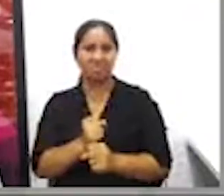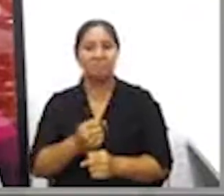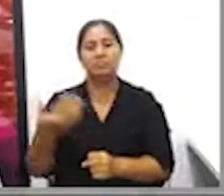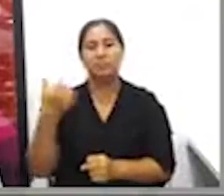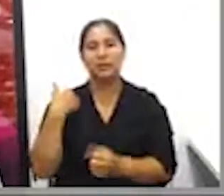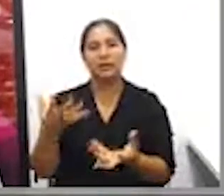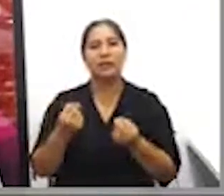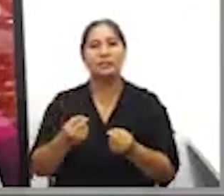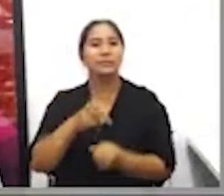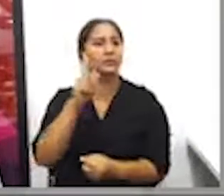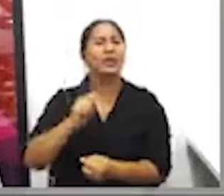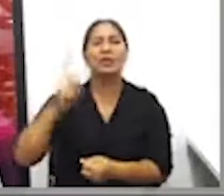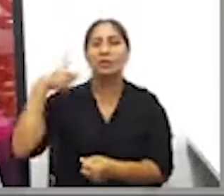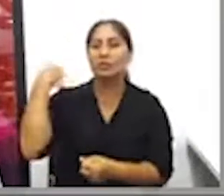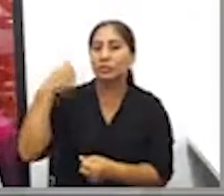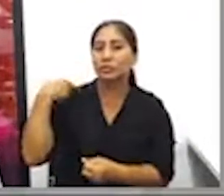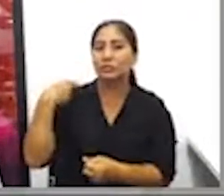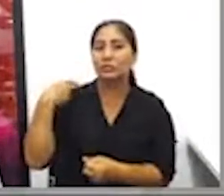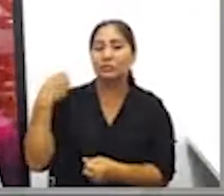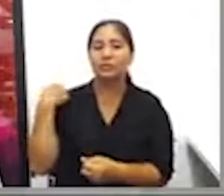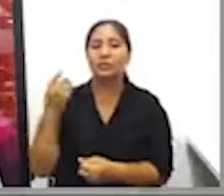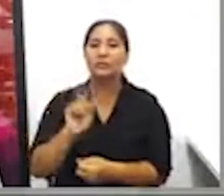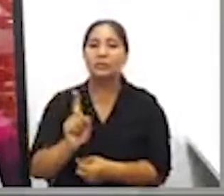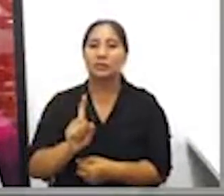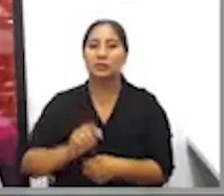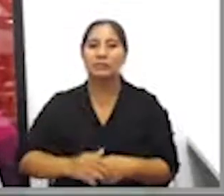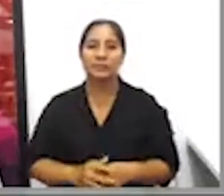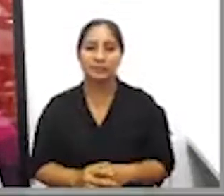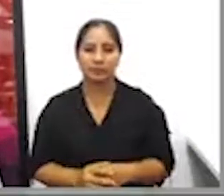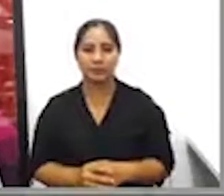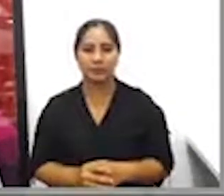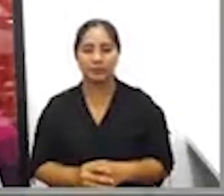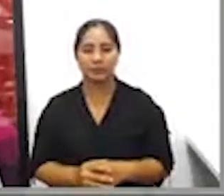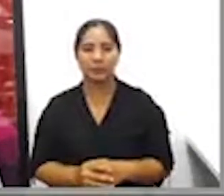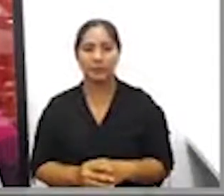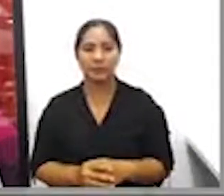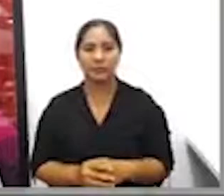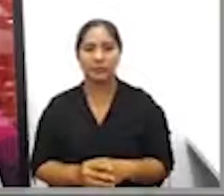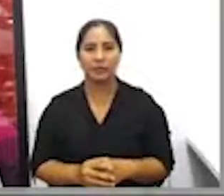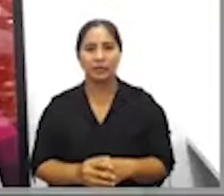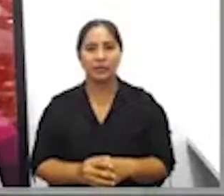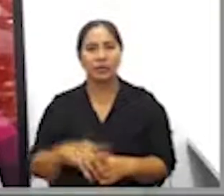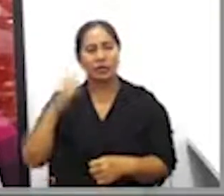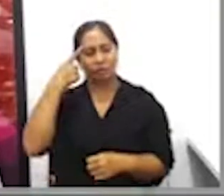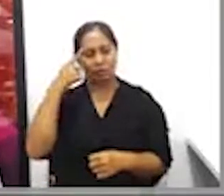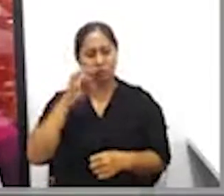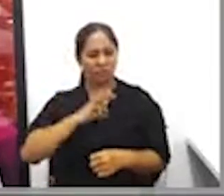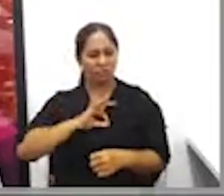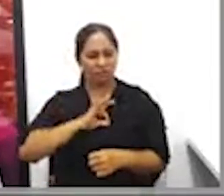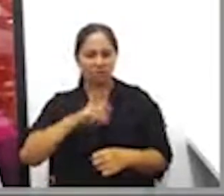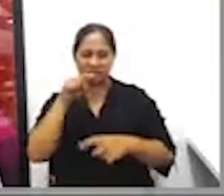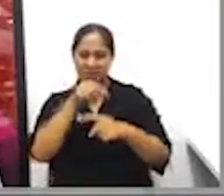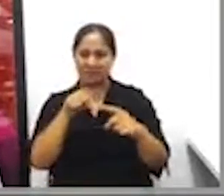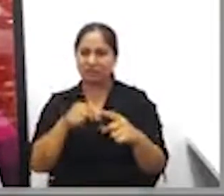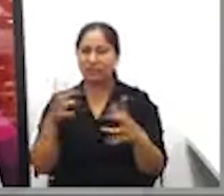shouldn't apply. So I say to women, apply if you have 60%, just like